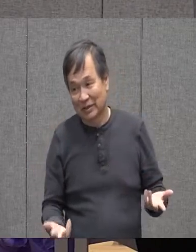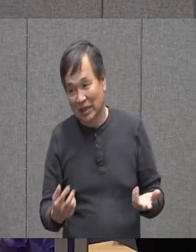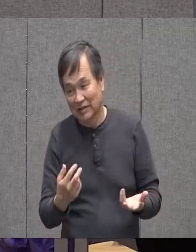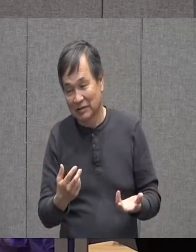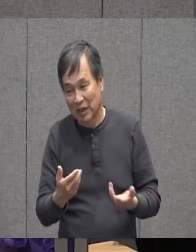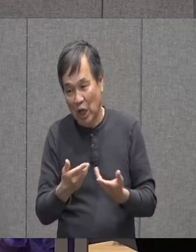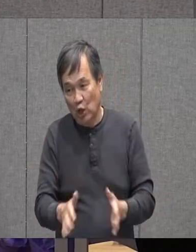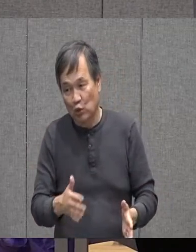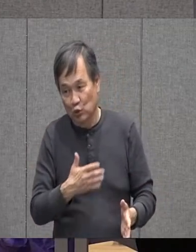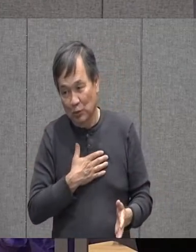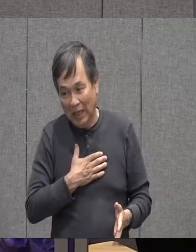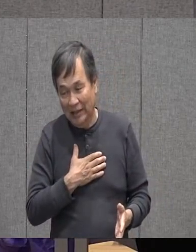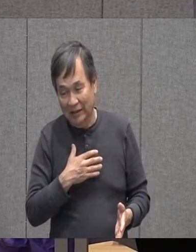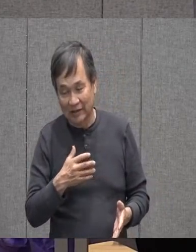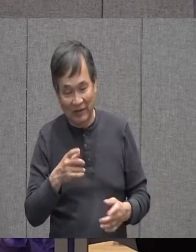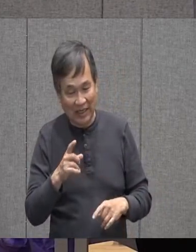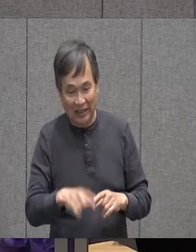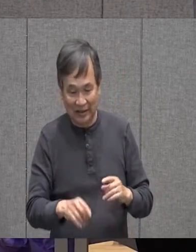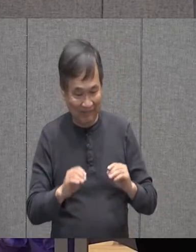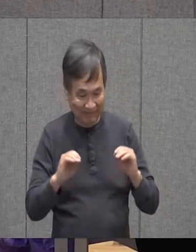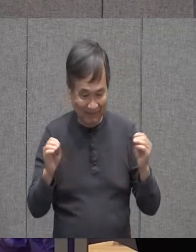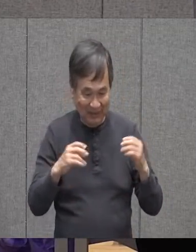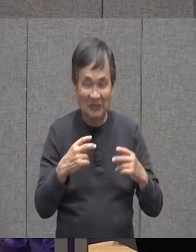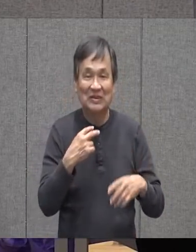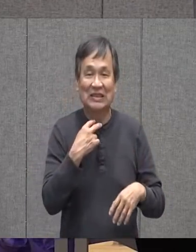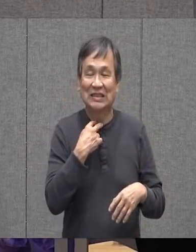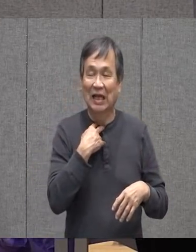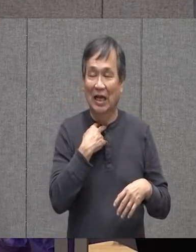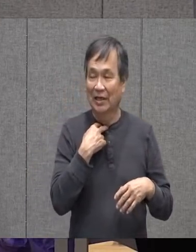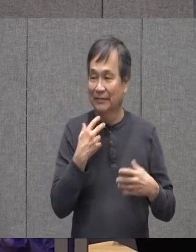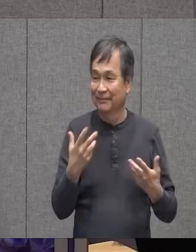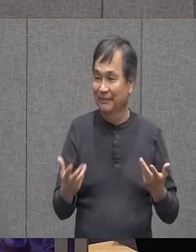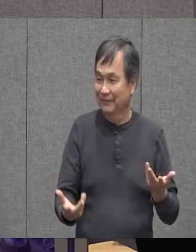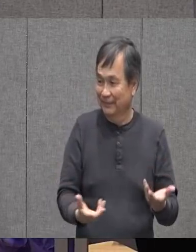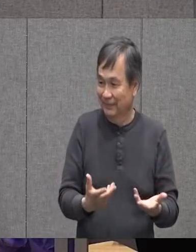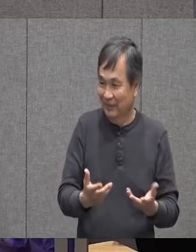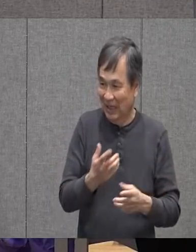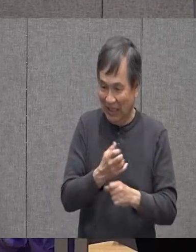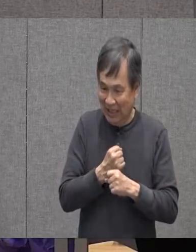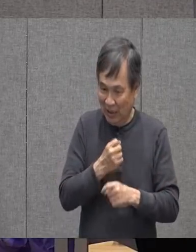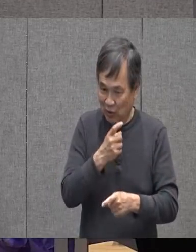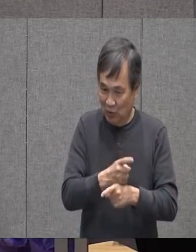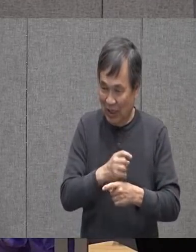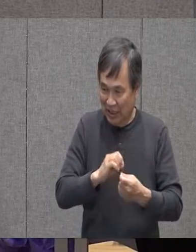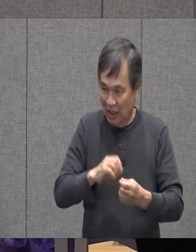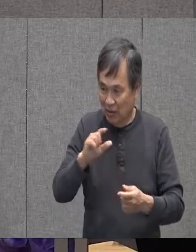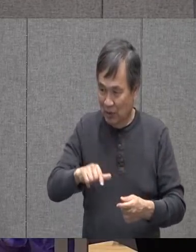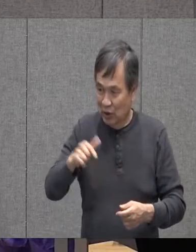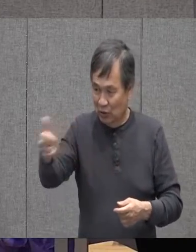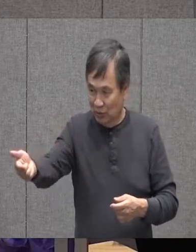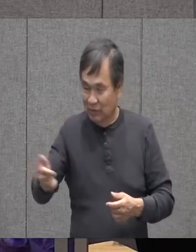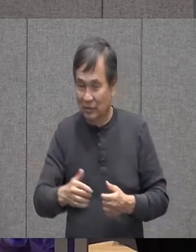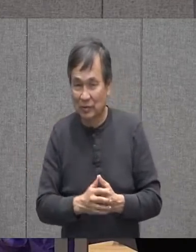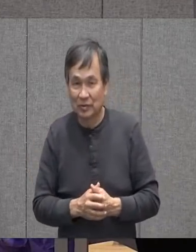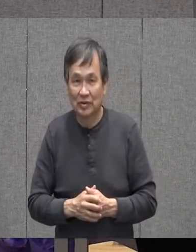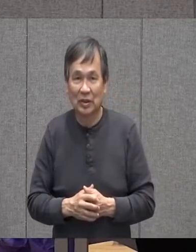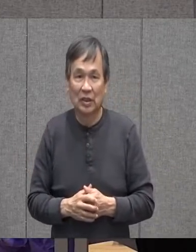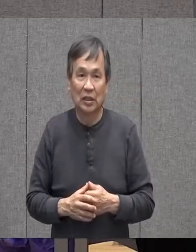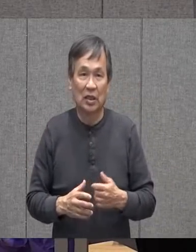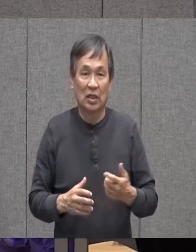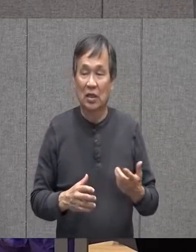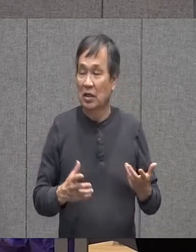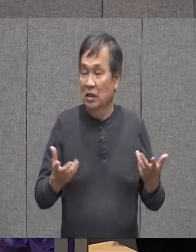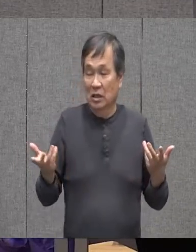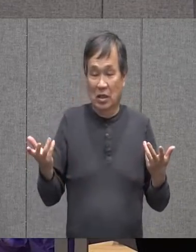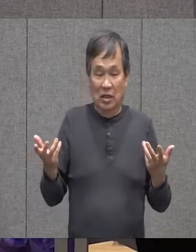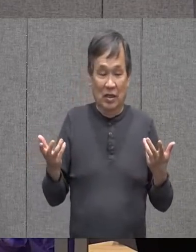lost my turn. Okay. If there's no combinations that I can make that will make me get a 1, you're going to have to start with your turn. When it